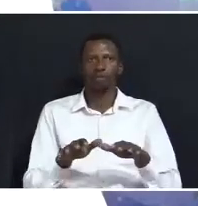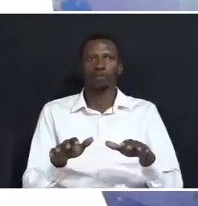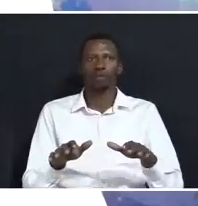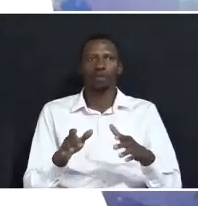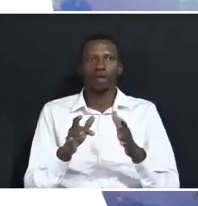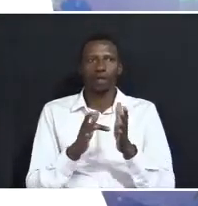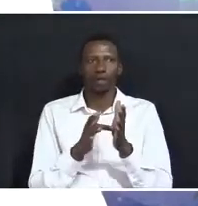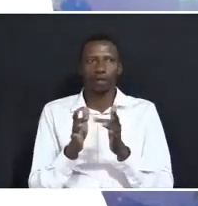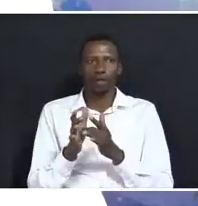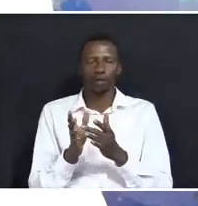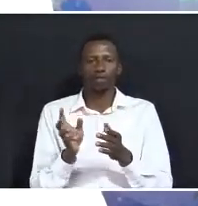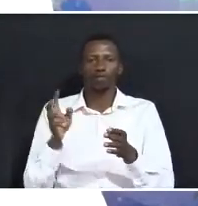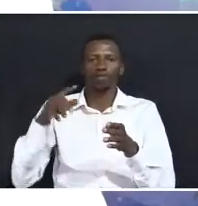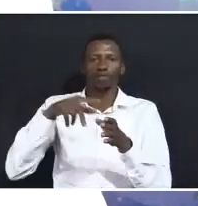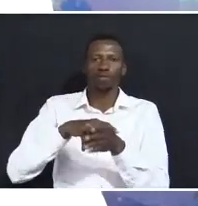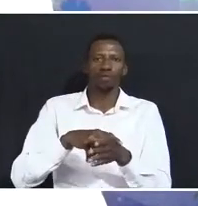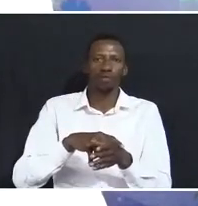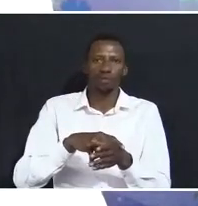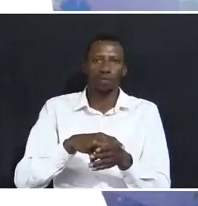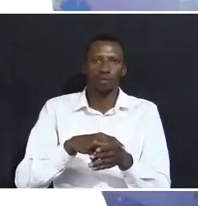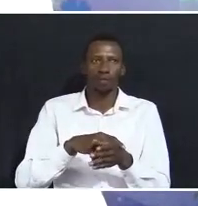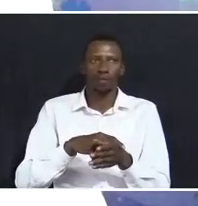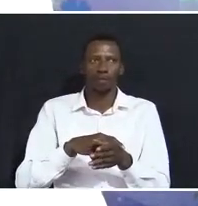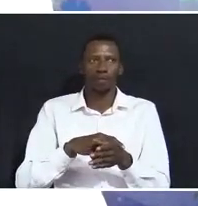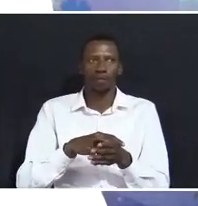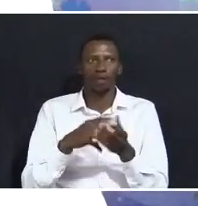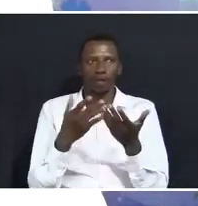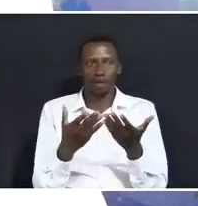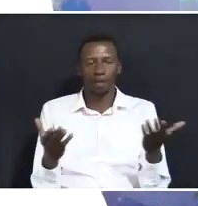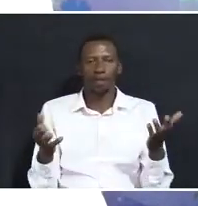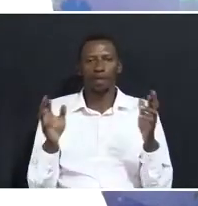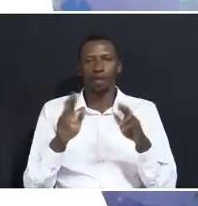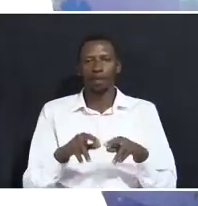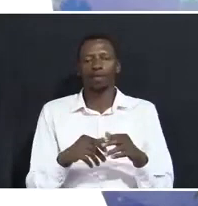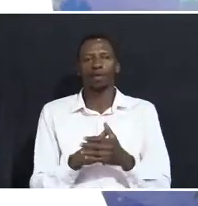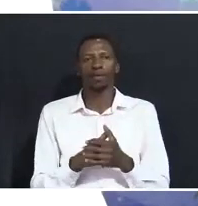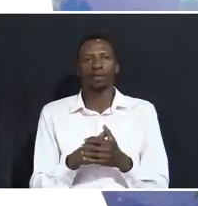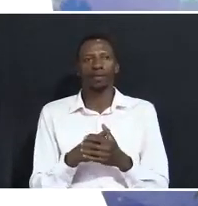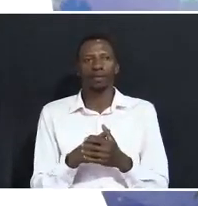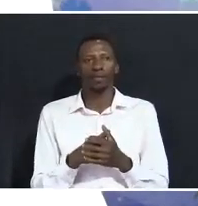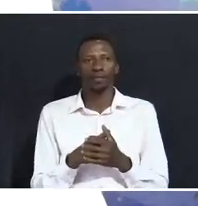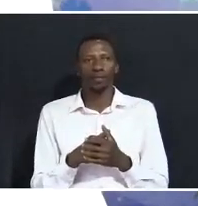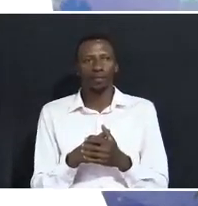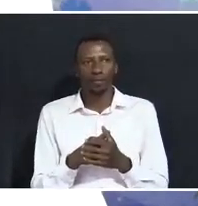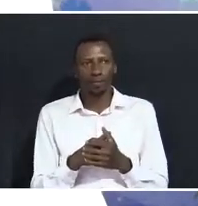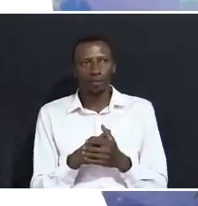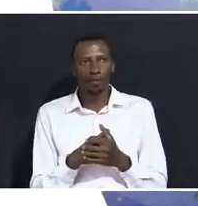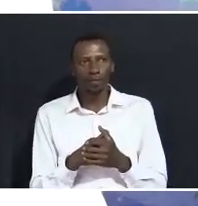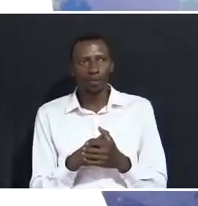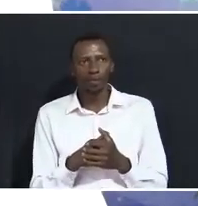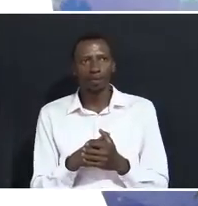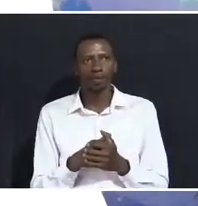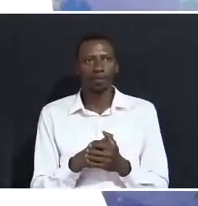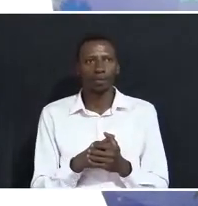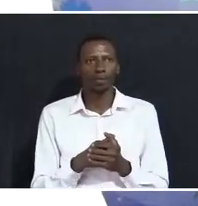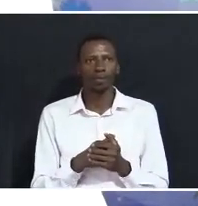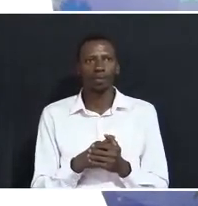on it. Something was happening. Allow me to observe, friends, that